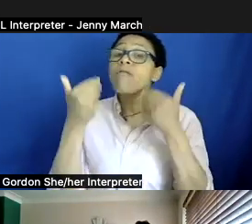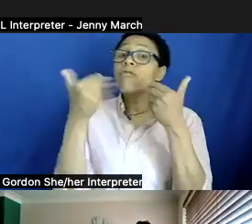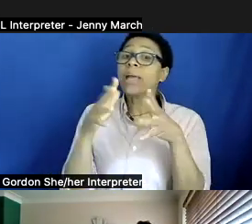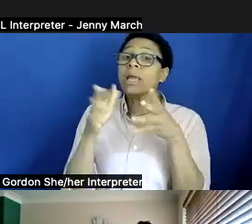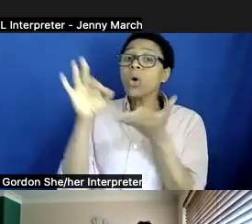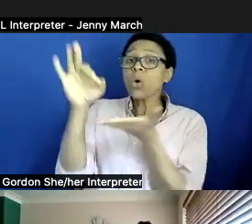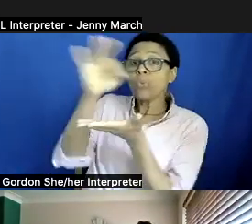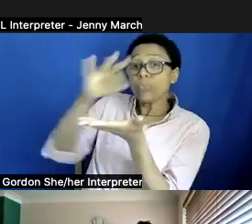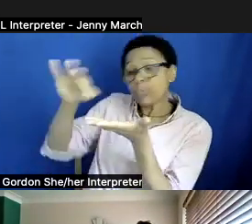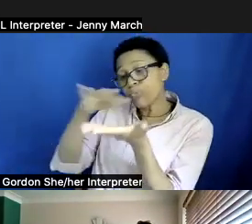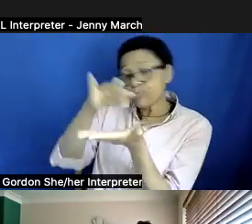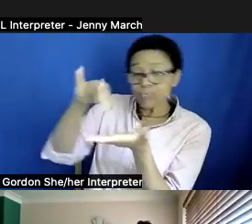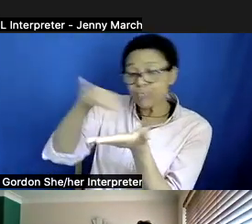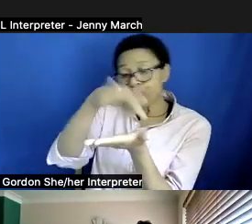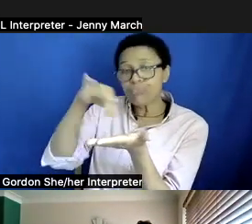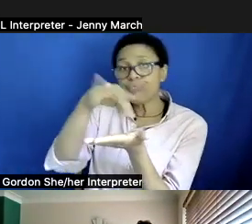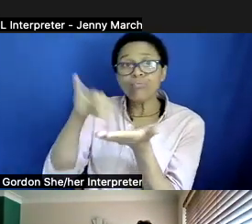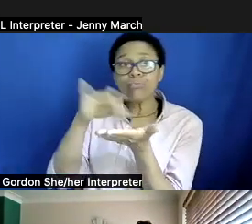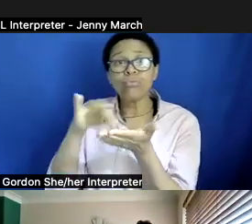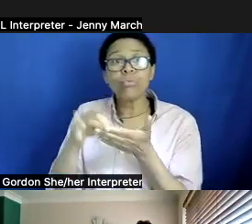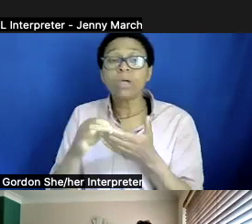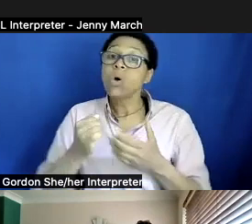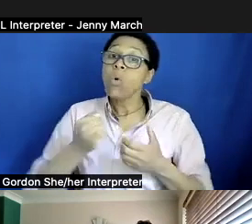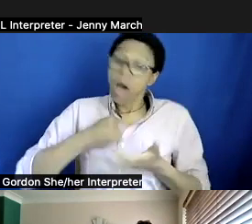as we go, and this will be my record going forward.